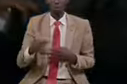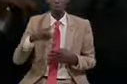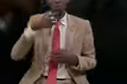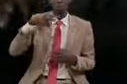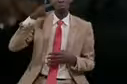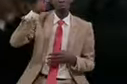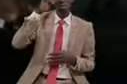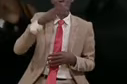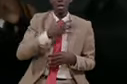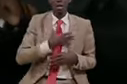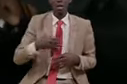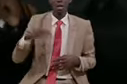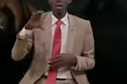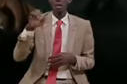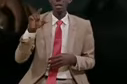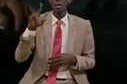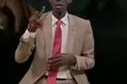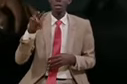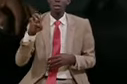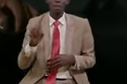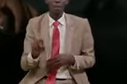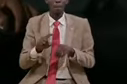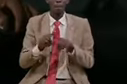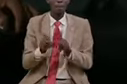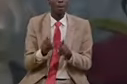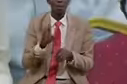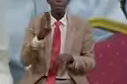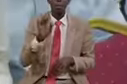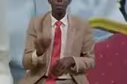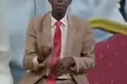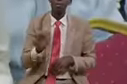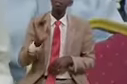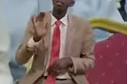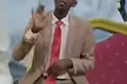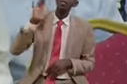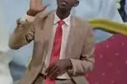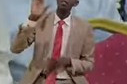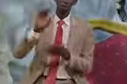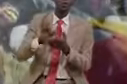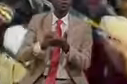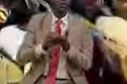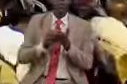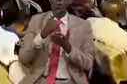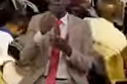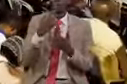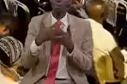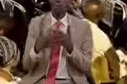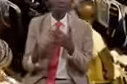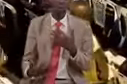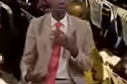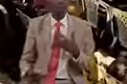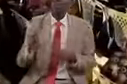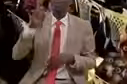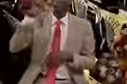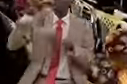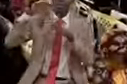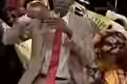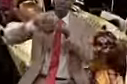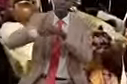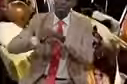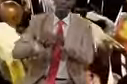calves, but by his own blood, he entered